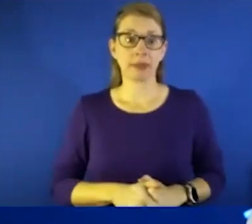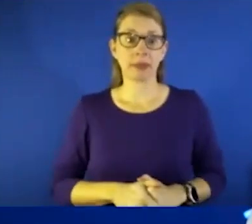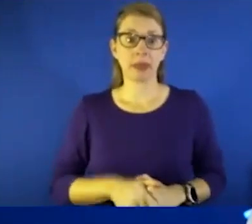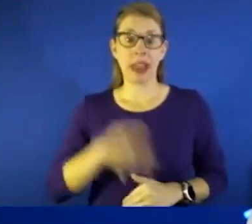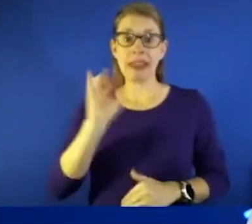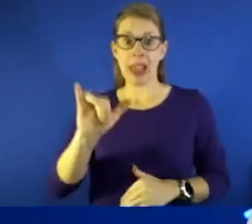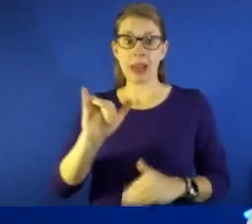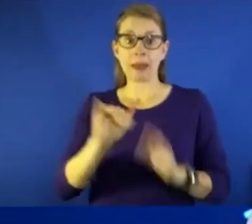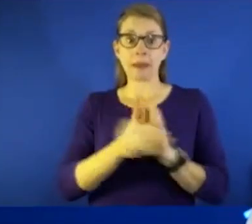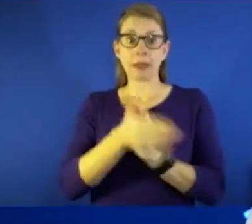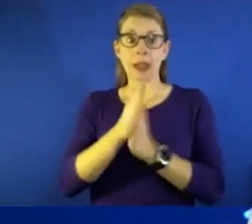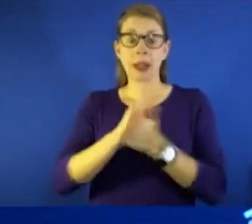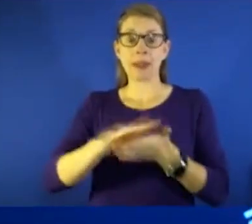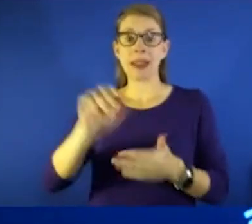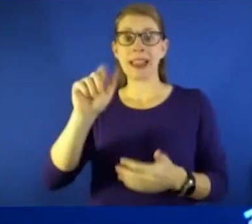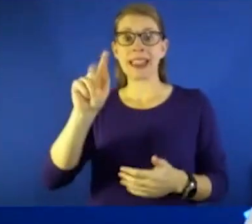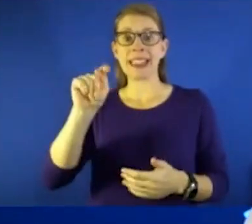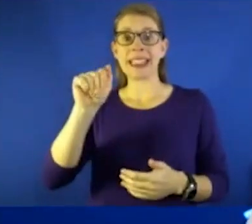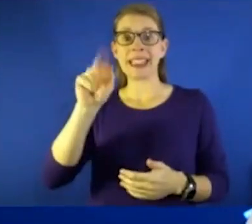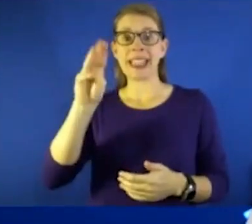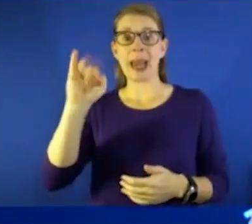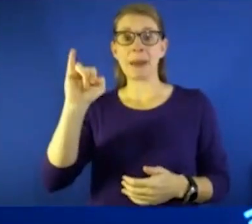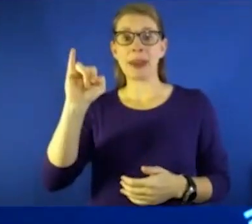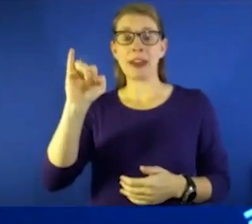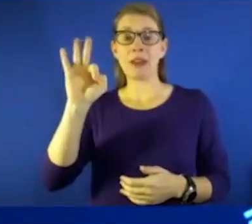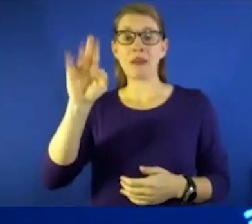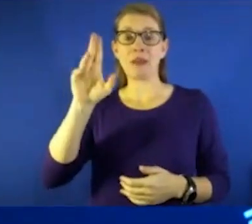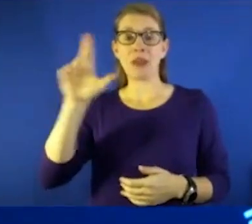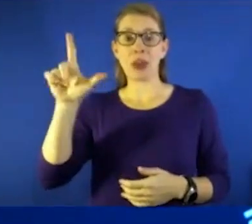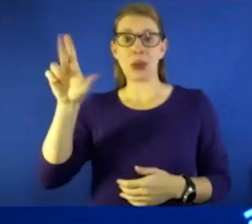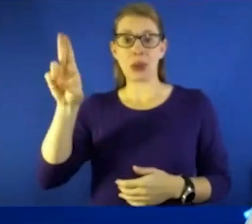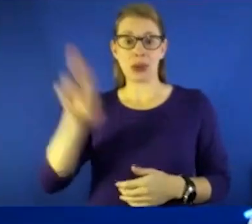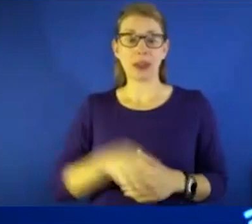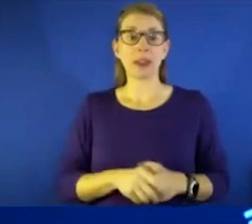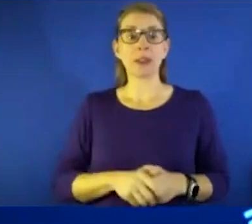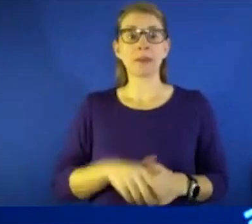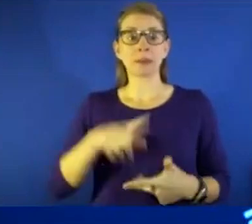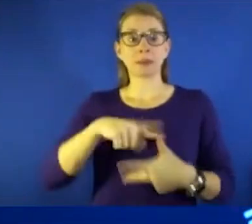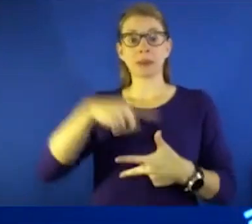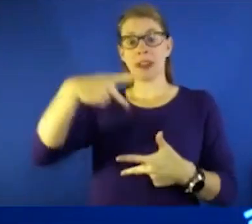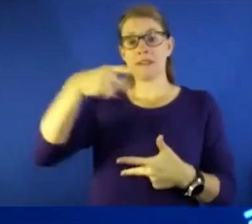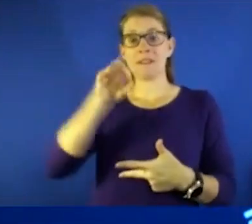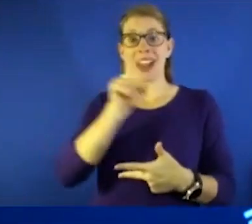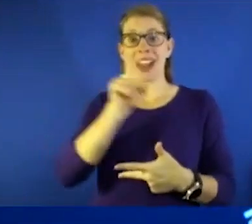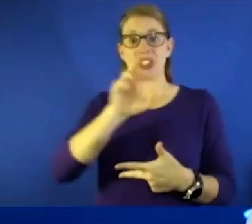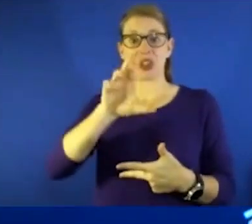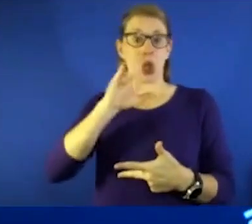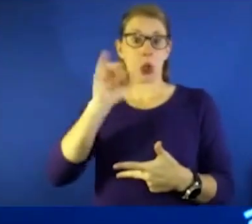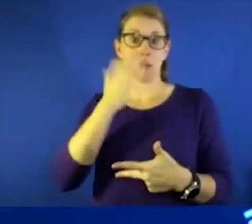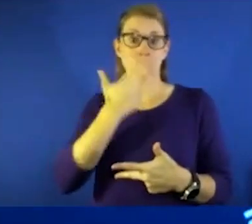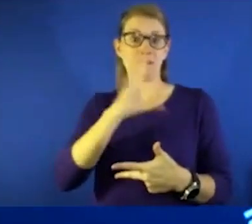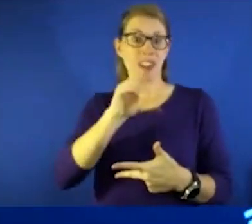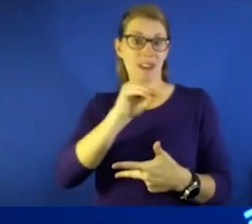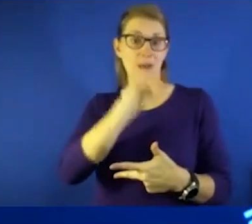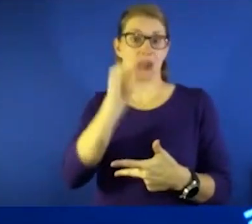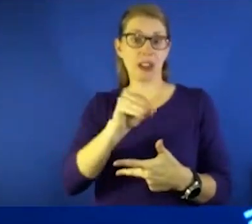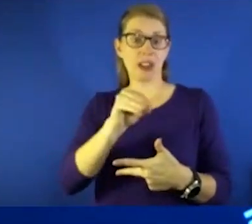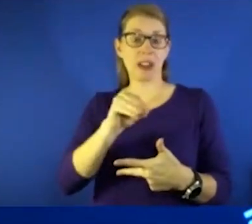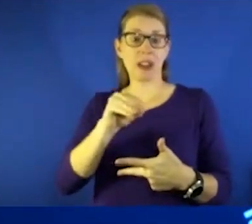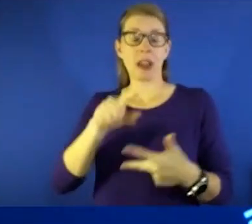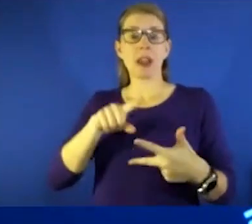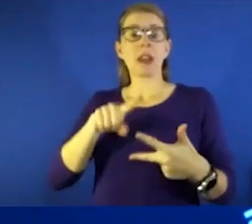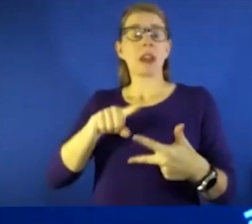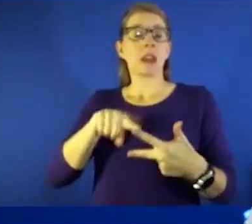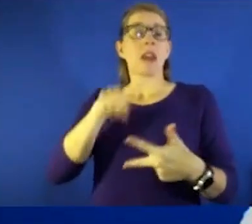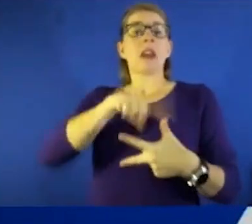Tamiflu. And we said the Merck pill looked good, but the Pfizer pill, they had a 50% reduction. Pfizer pill, 85%